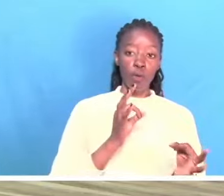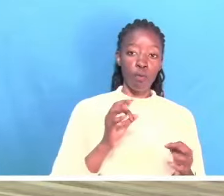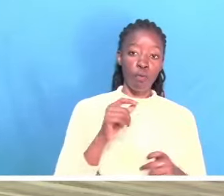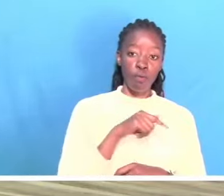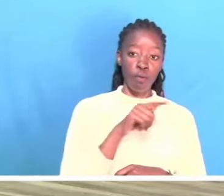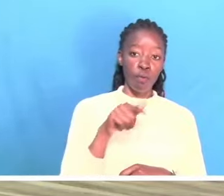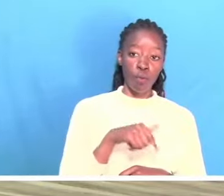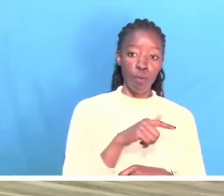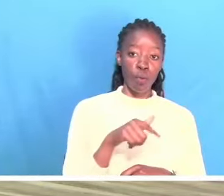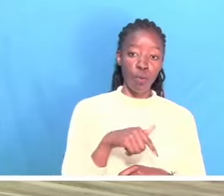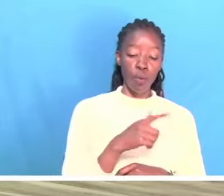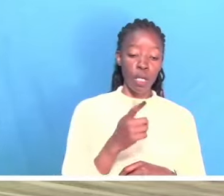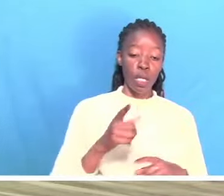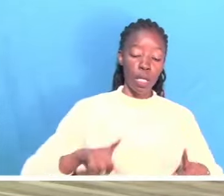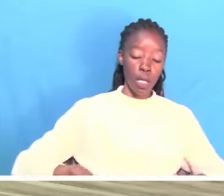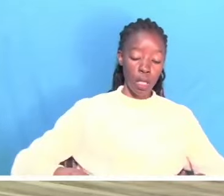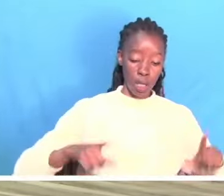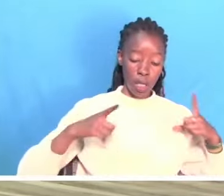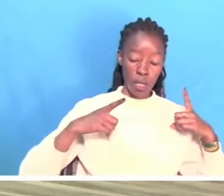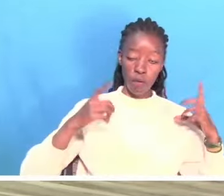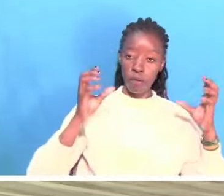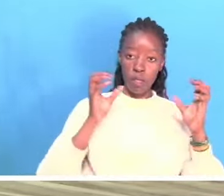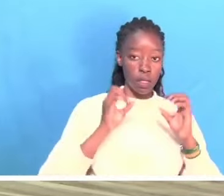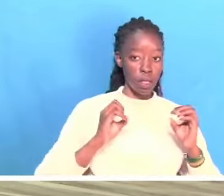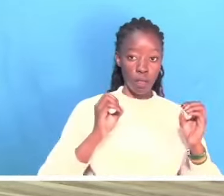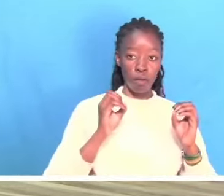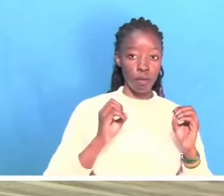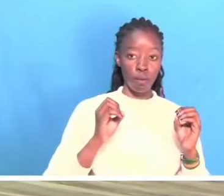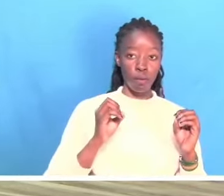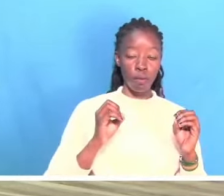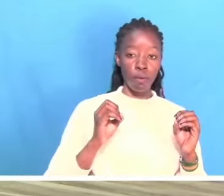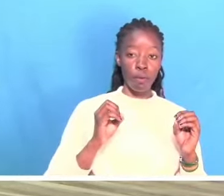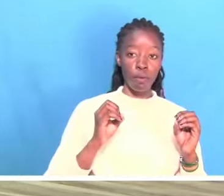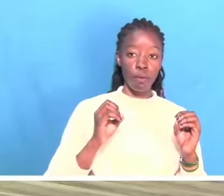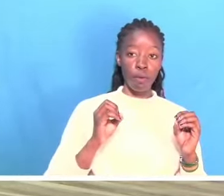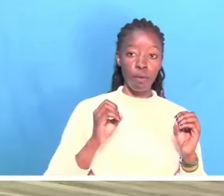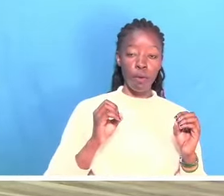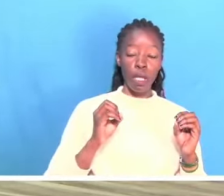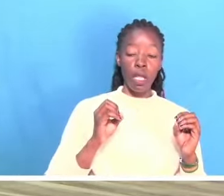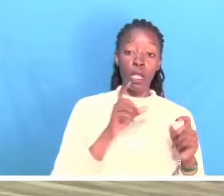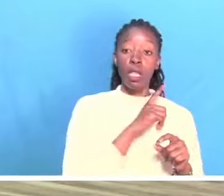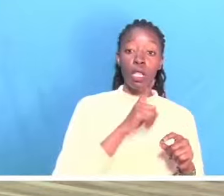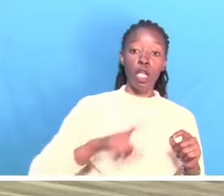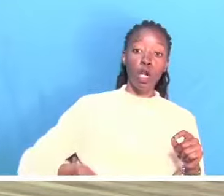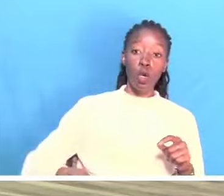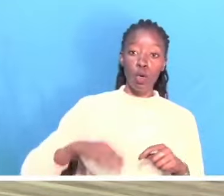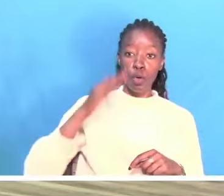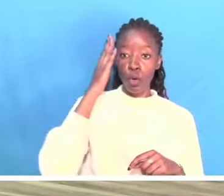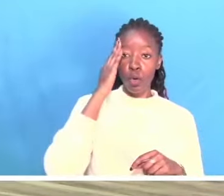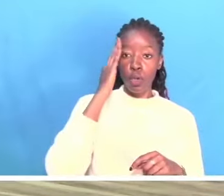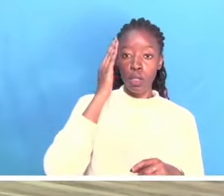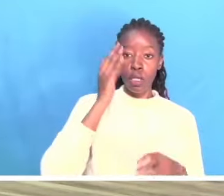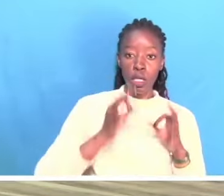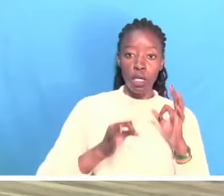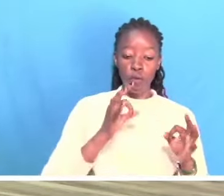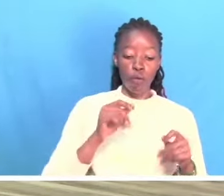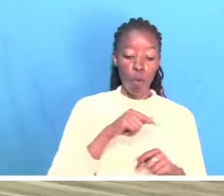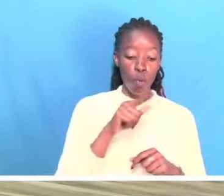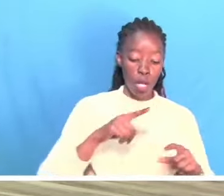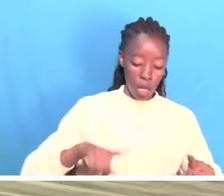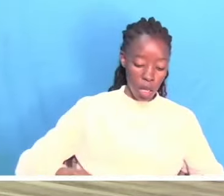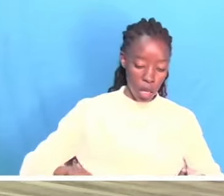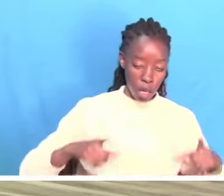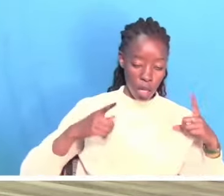if we do not live, the Lord knows. If we do not live our testimony, the Lord knows. You